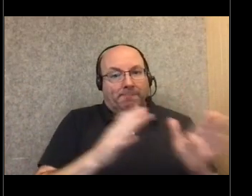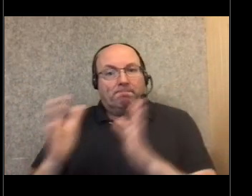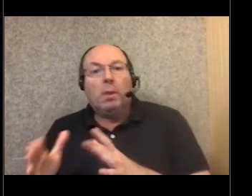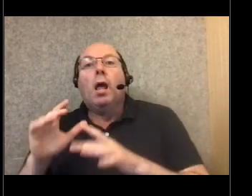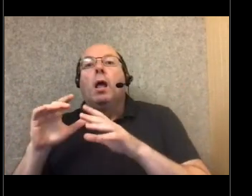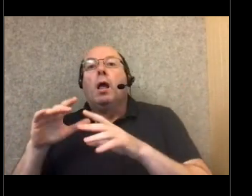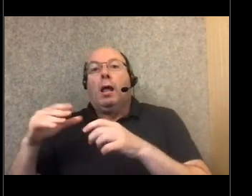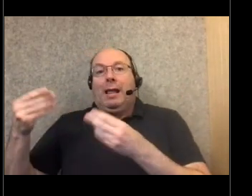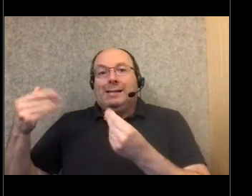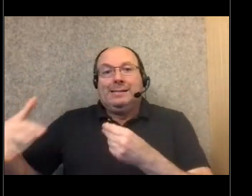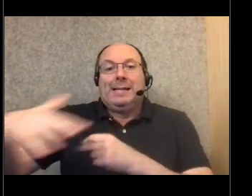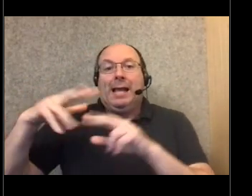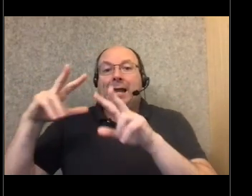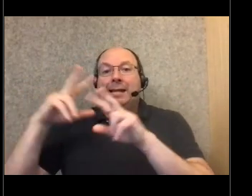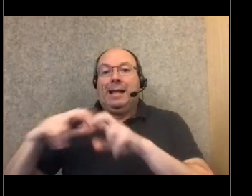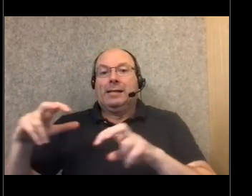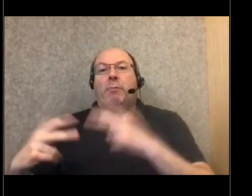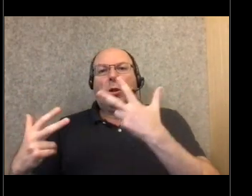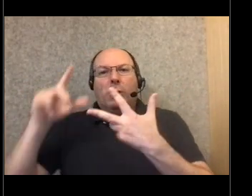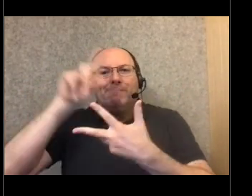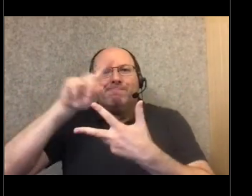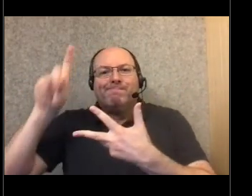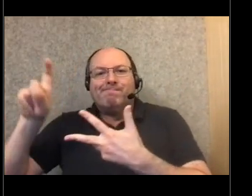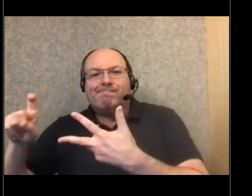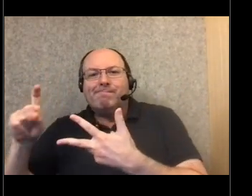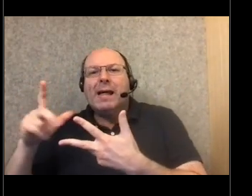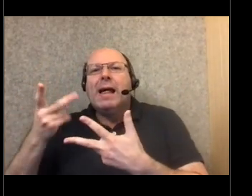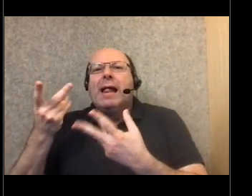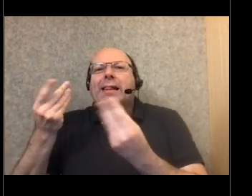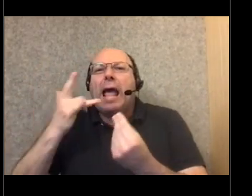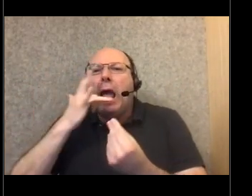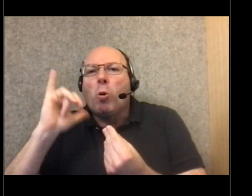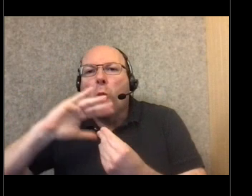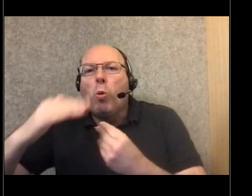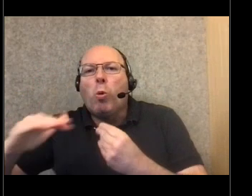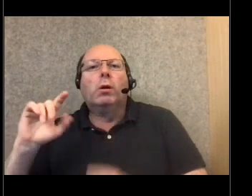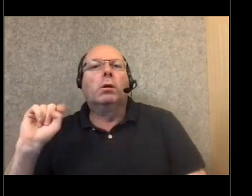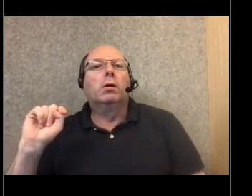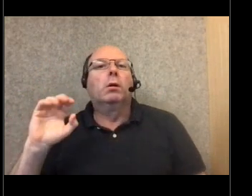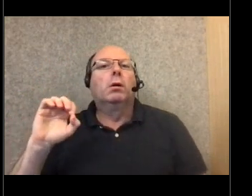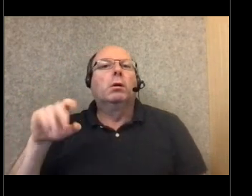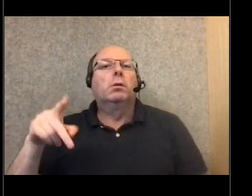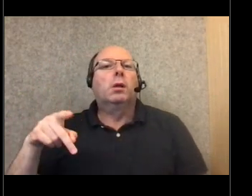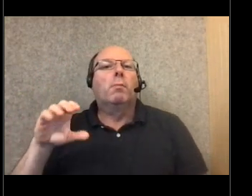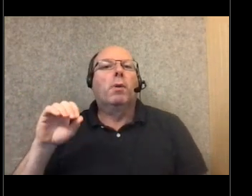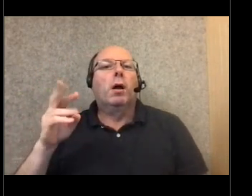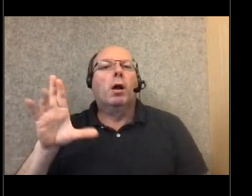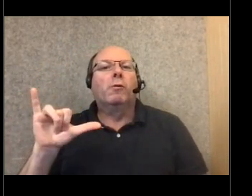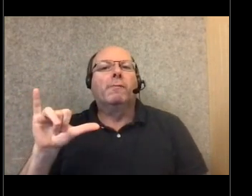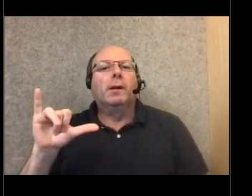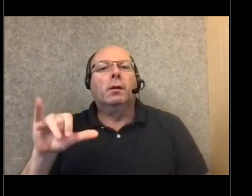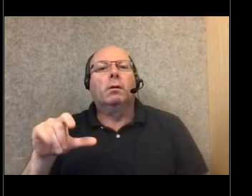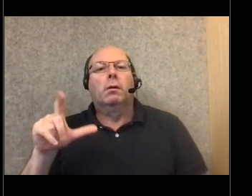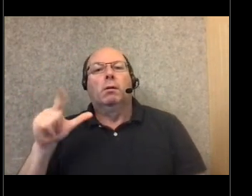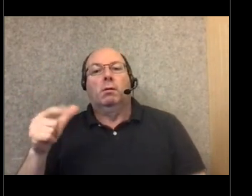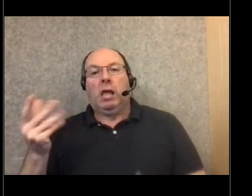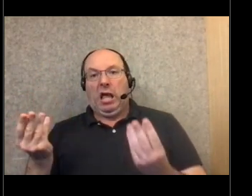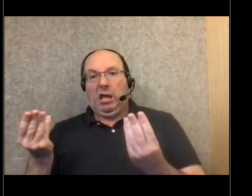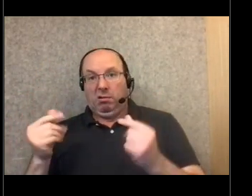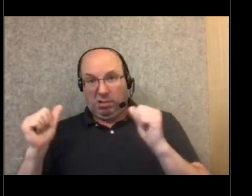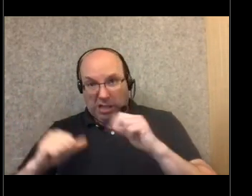topography of a site and determines the buildable area and the number